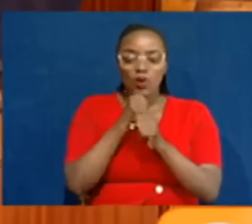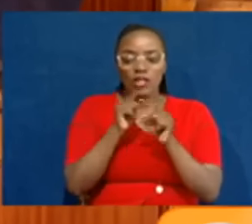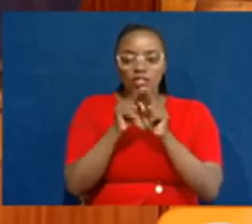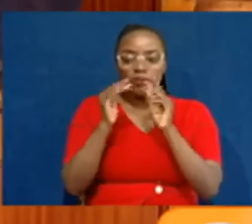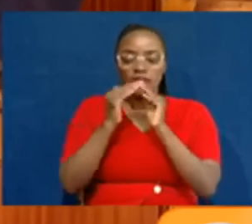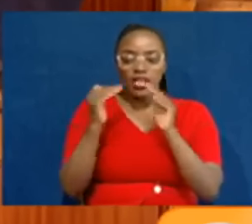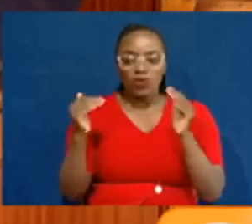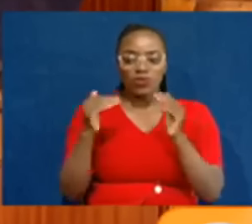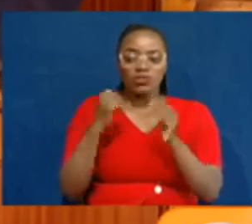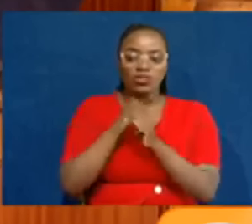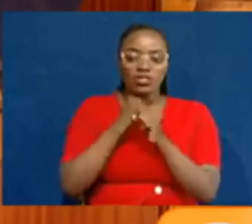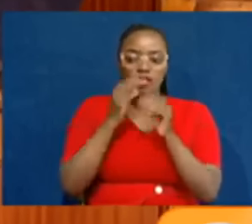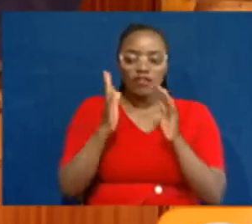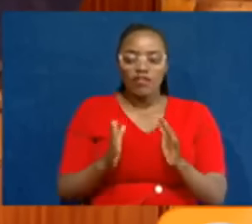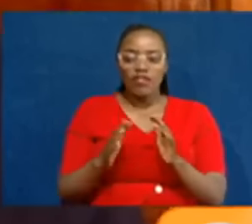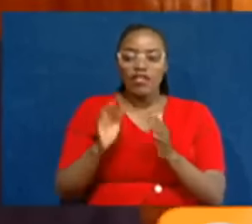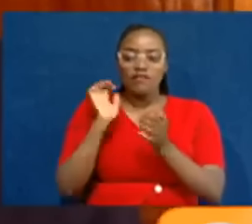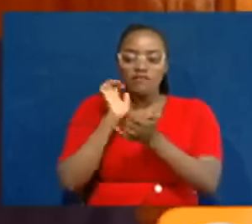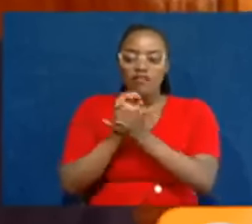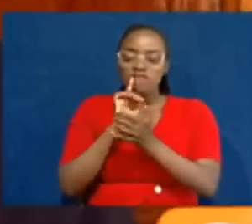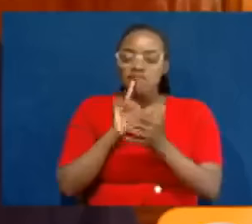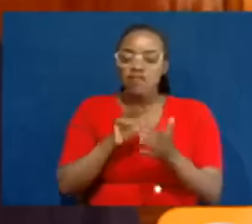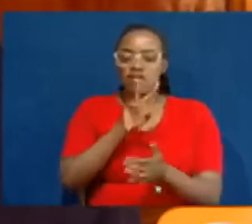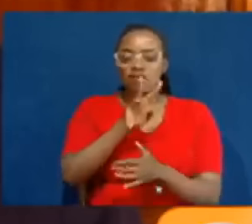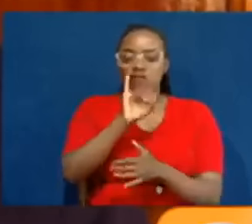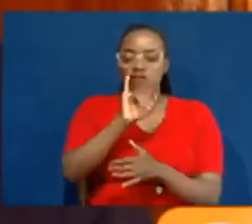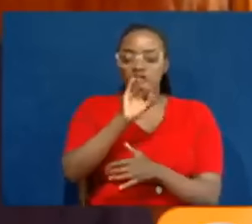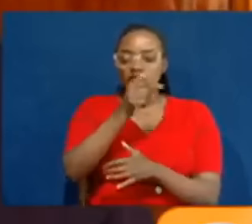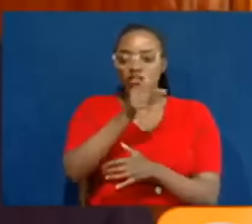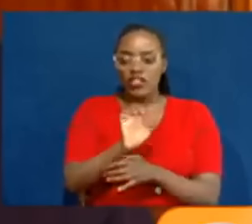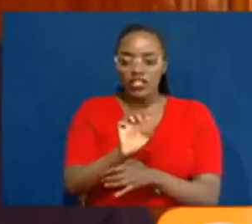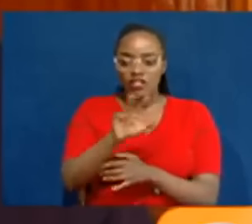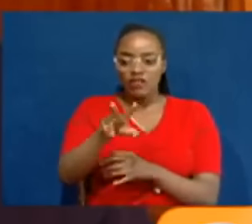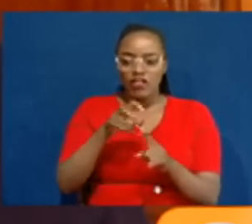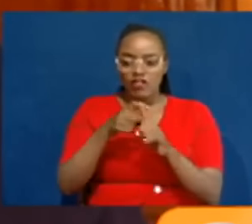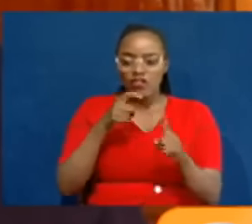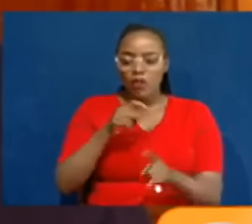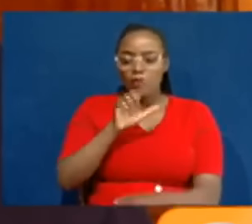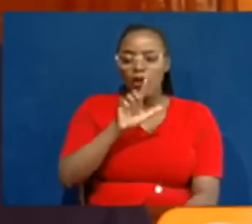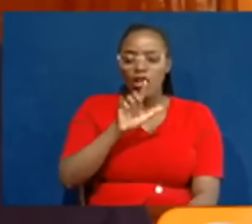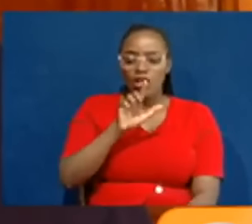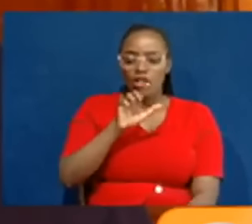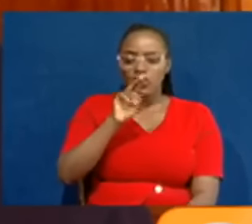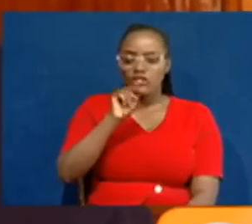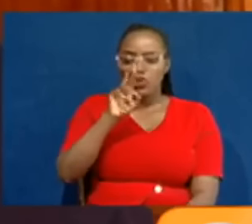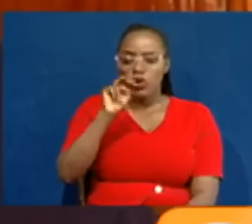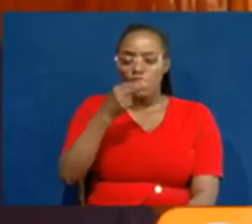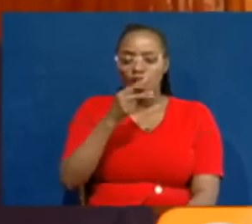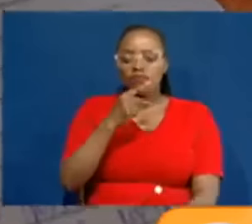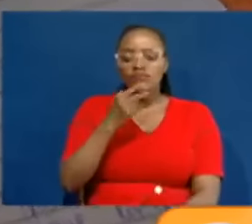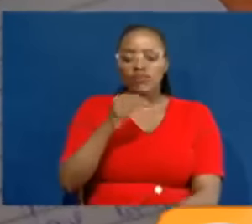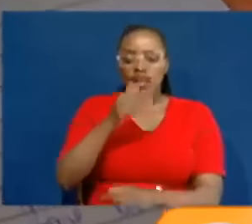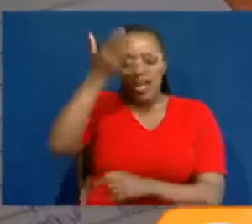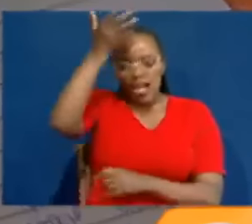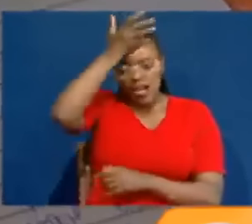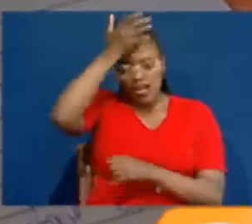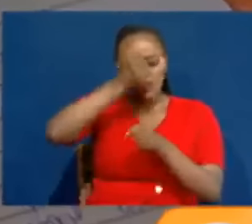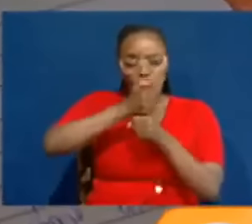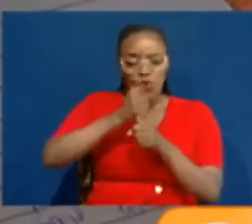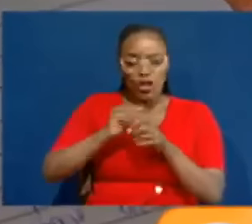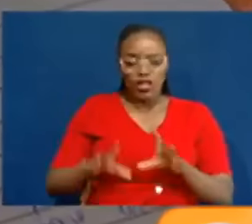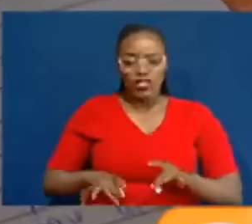help. The prosecution revealed that Violet stole the ring from Nora Michelle Were, a nurse based in Australia who was visiting